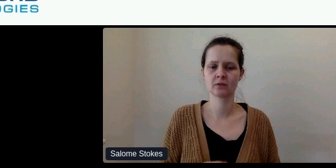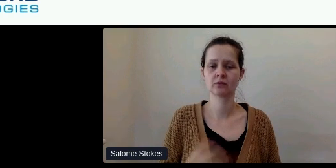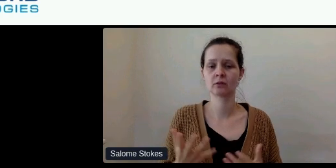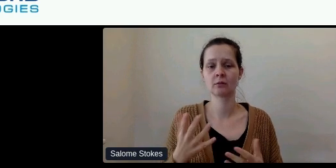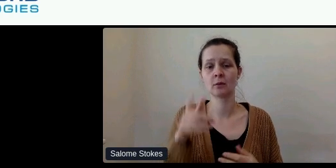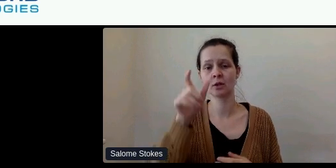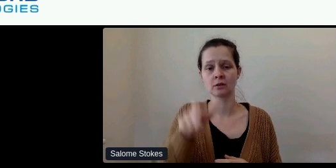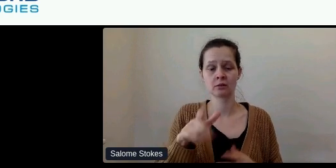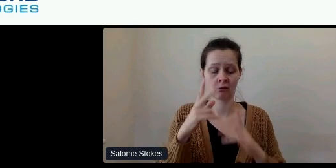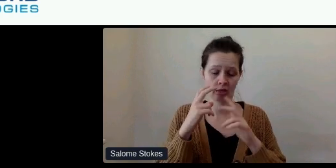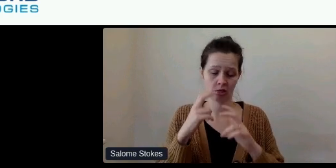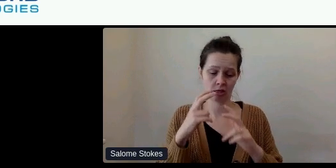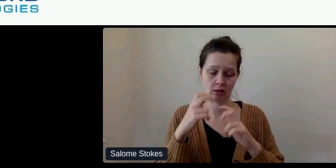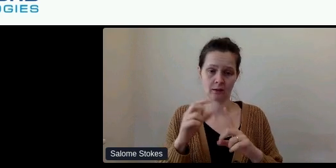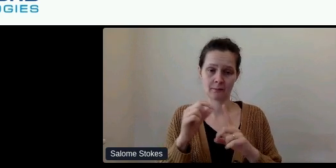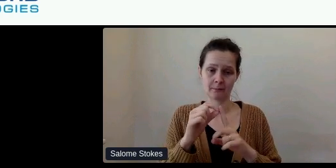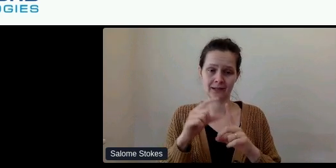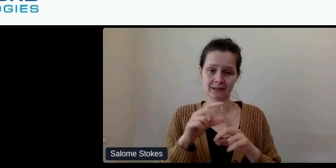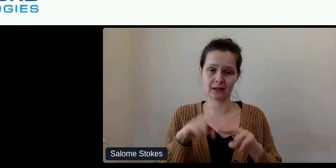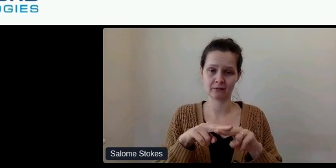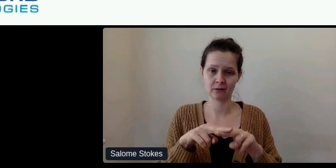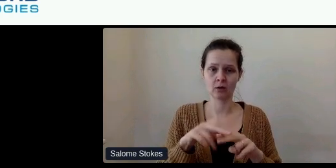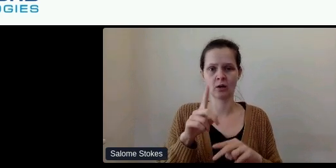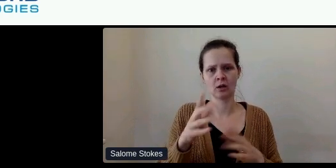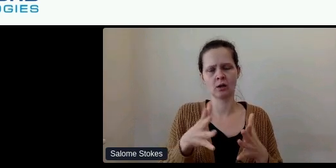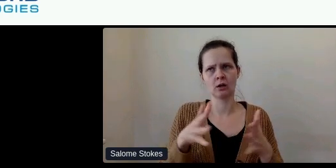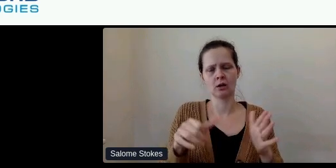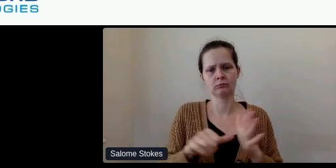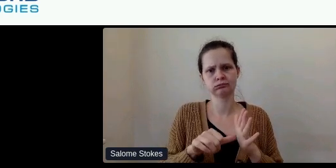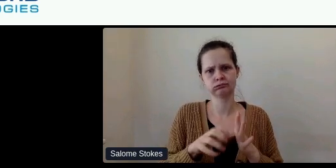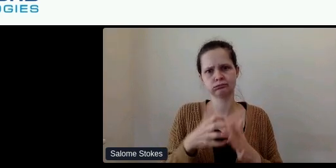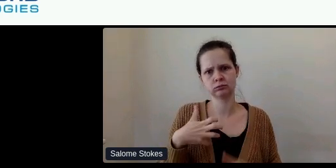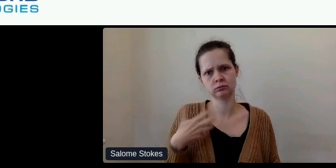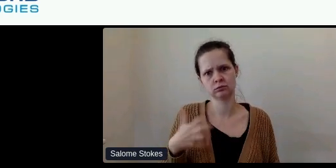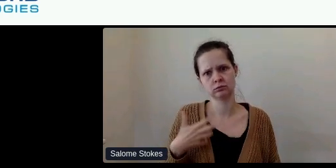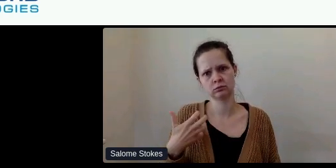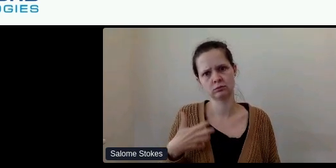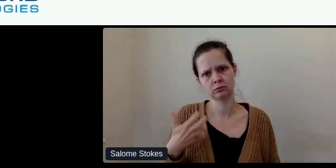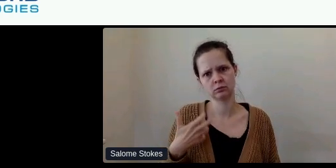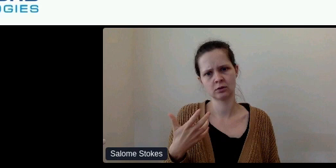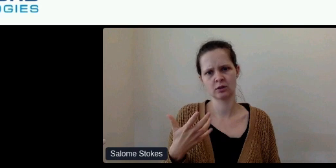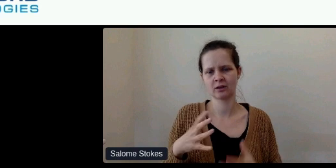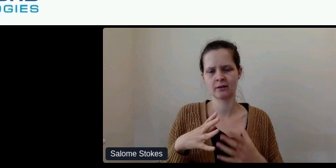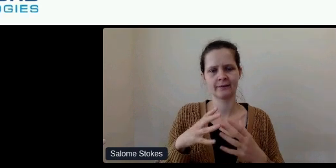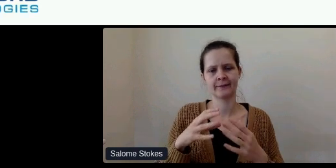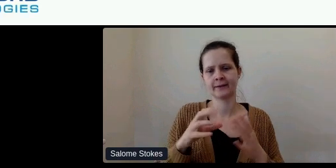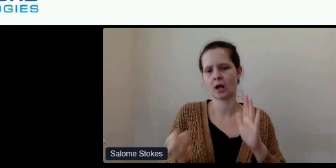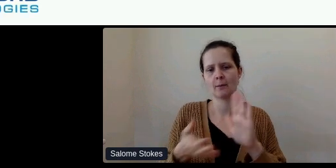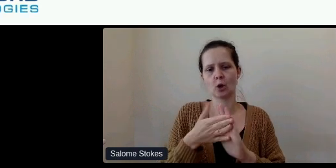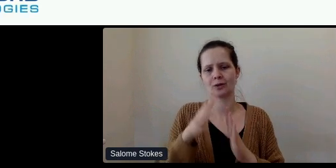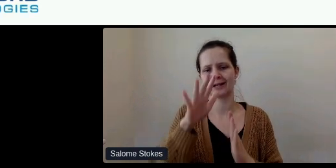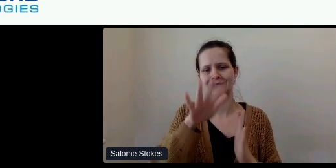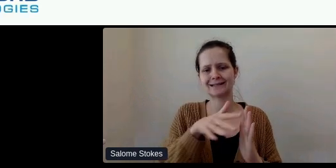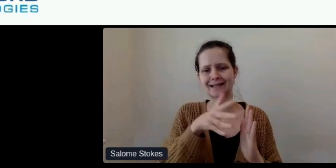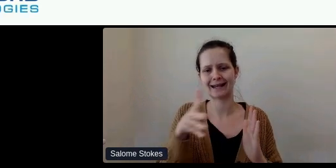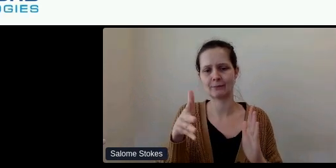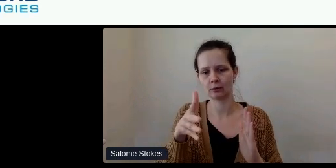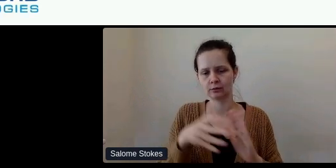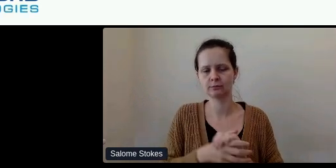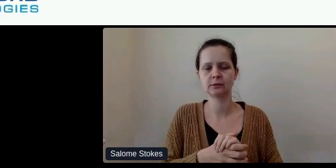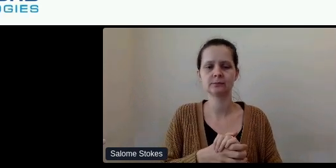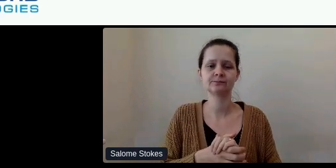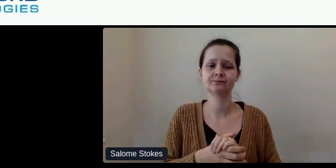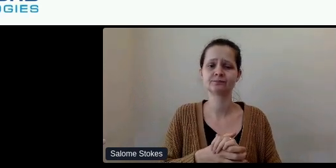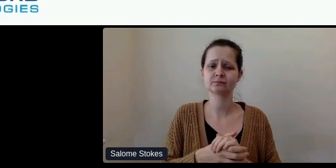things that often causes a lot of headaches is things like tagging tables. Those are, with AutoSense and with